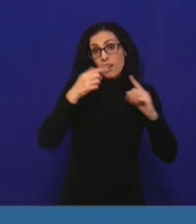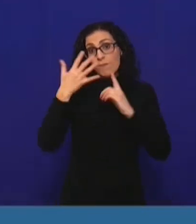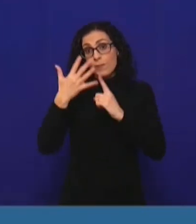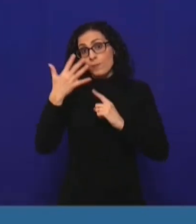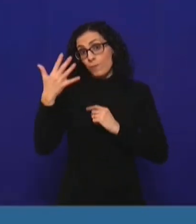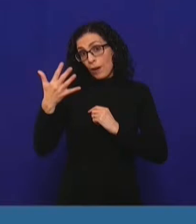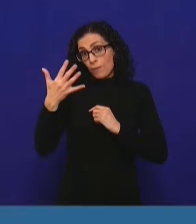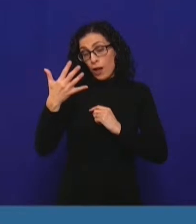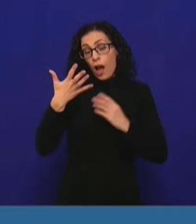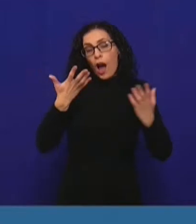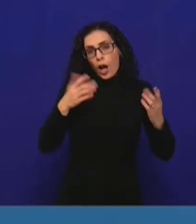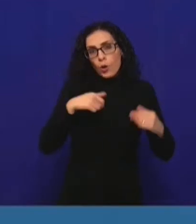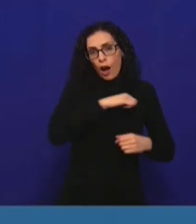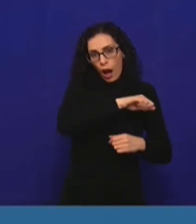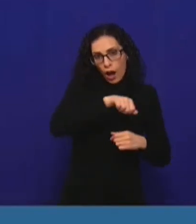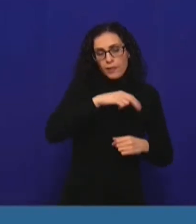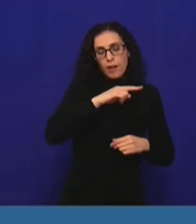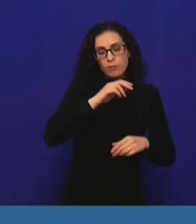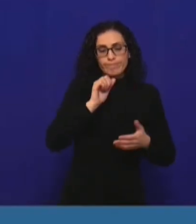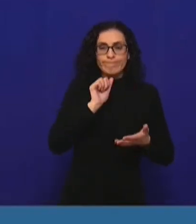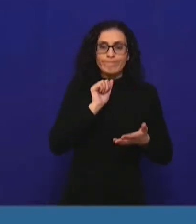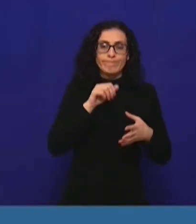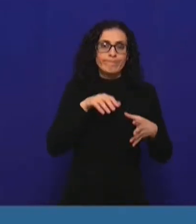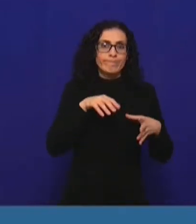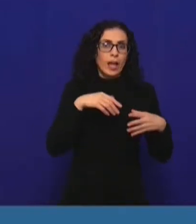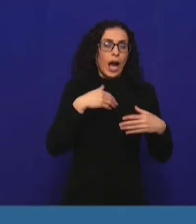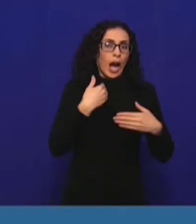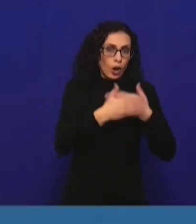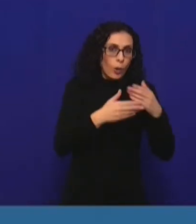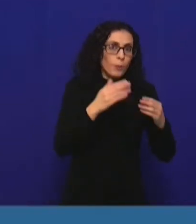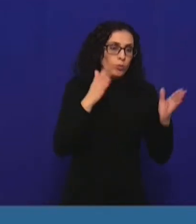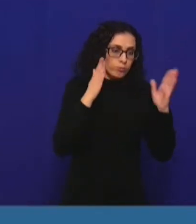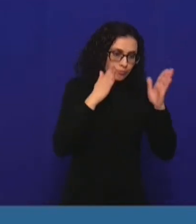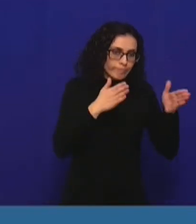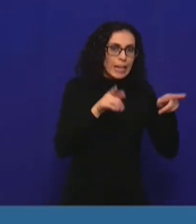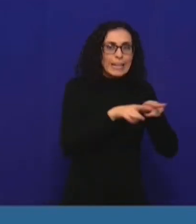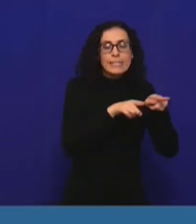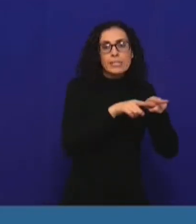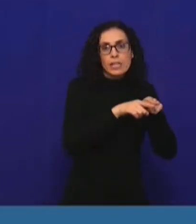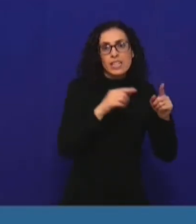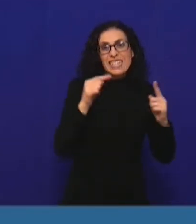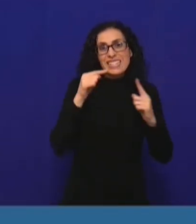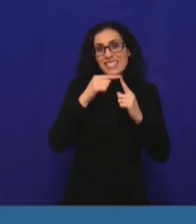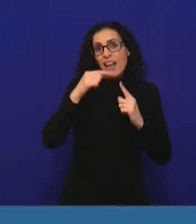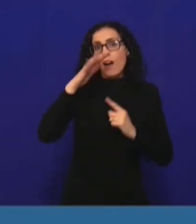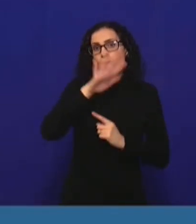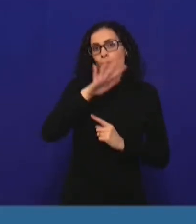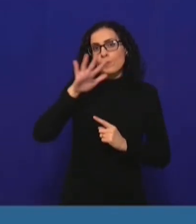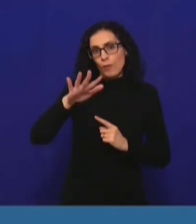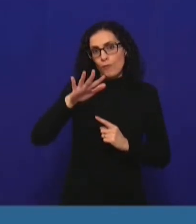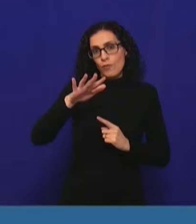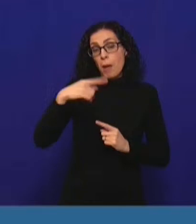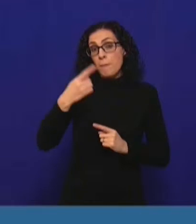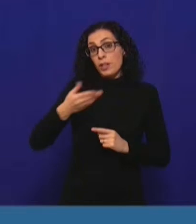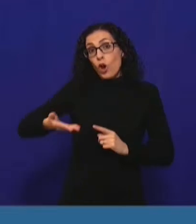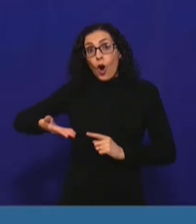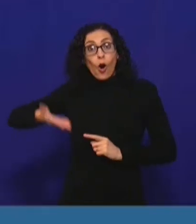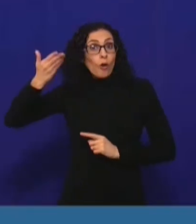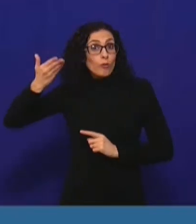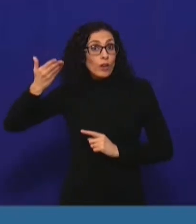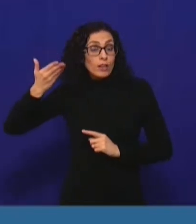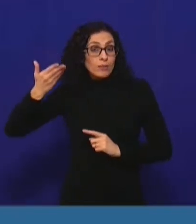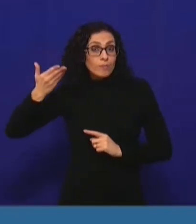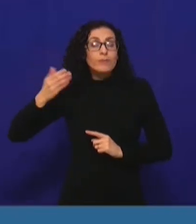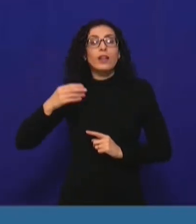dan il-gruppi u għalhekk bħalissa qegħdin nillimitawha għal dawk in-nies li għandhom sa 55 sena. Il-nies l-oħrajn li għandhom il-fuq